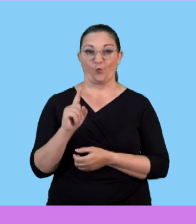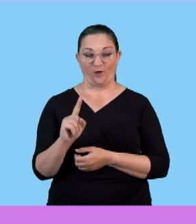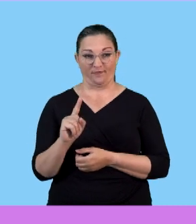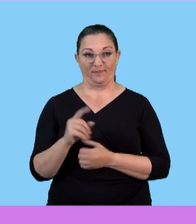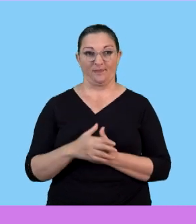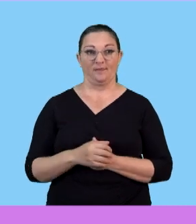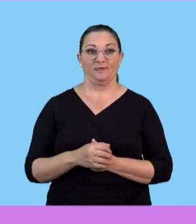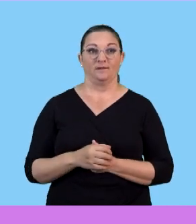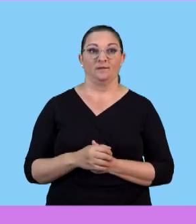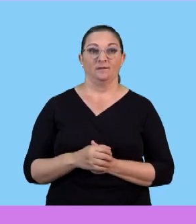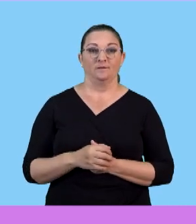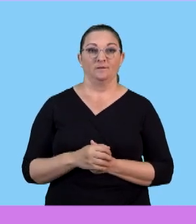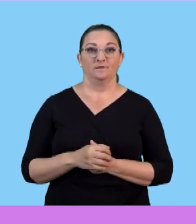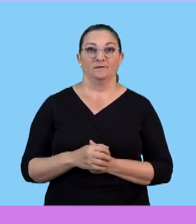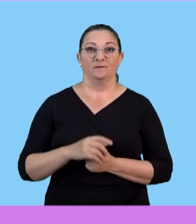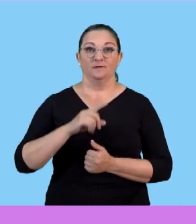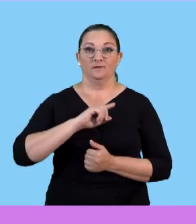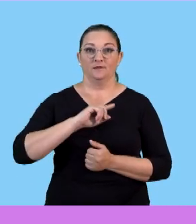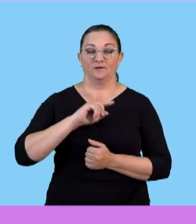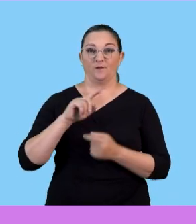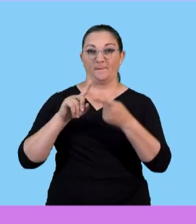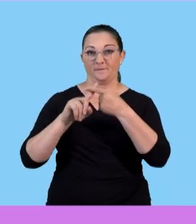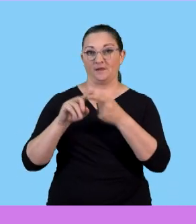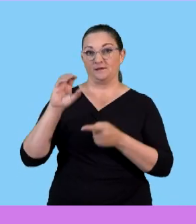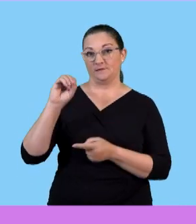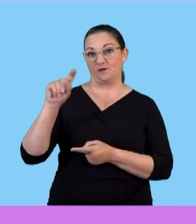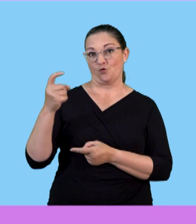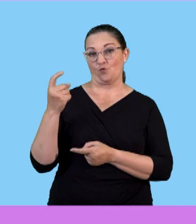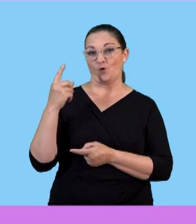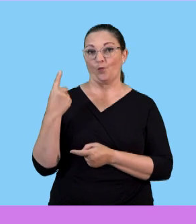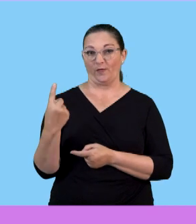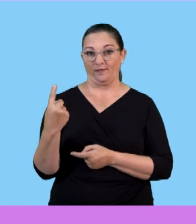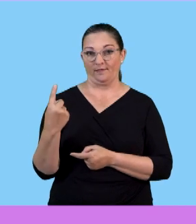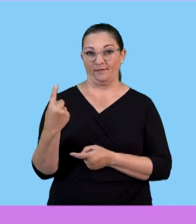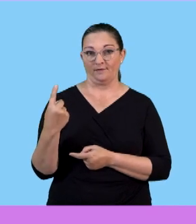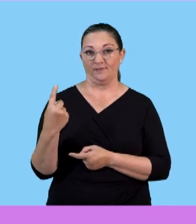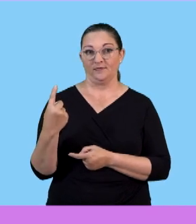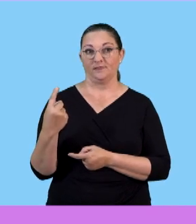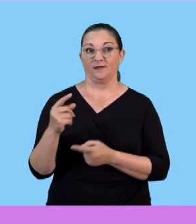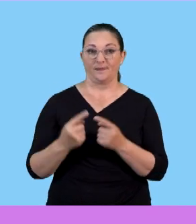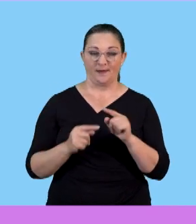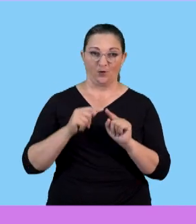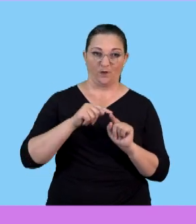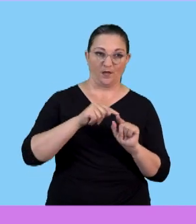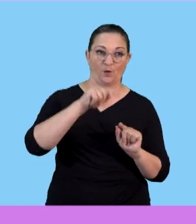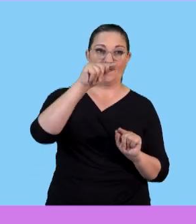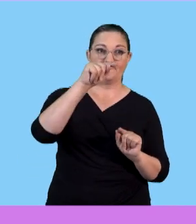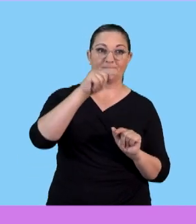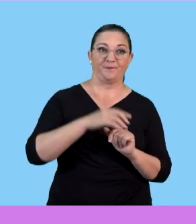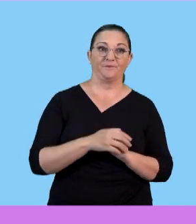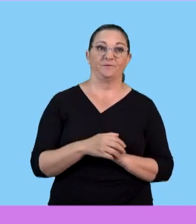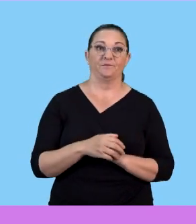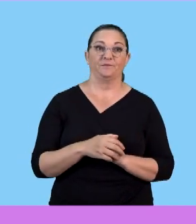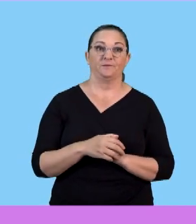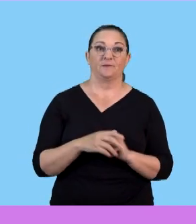0,1. So the third measurement is 0,1. Then we go up, it's given